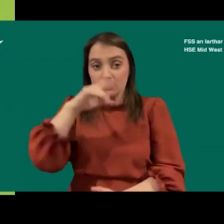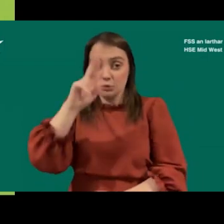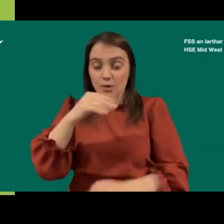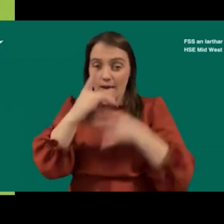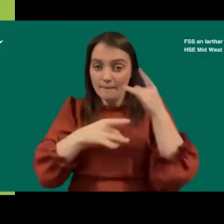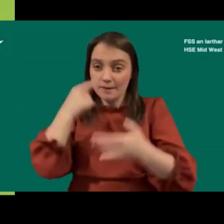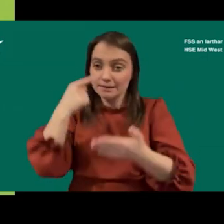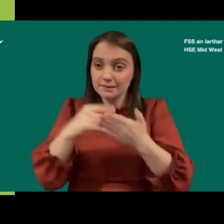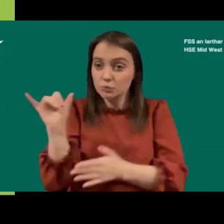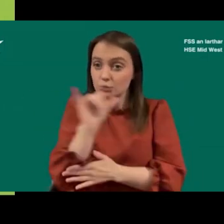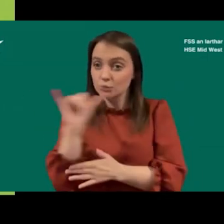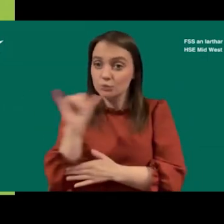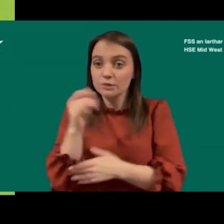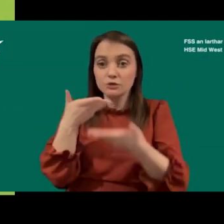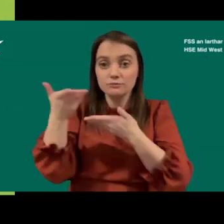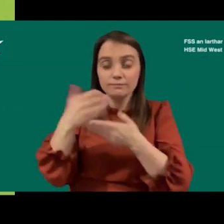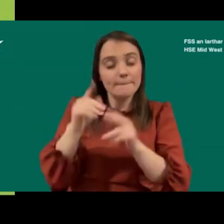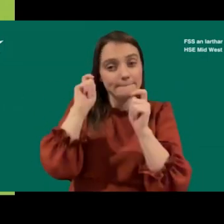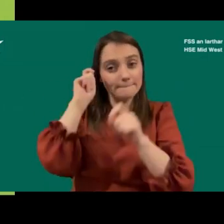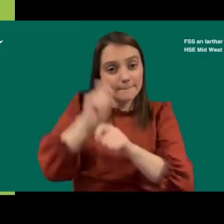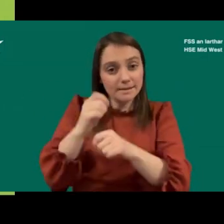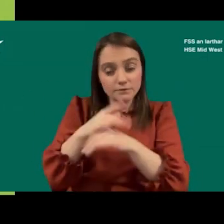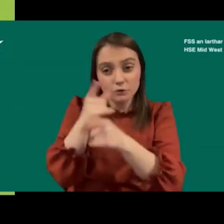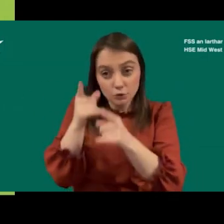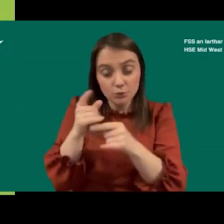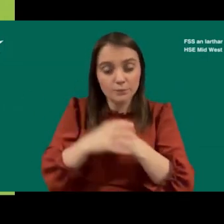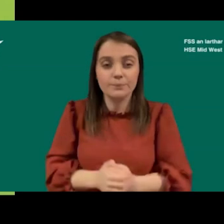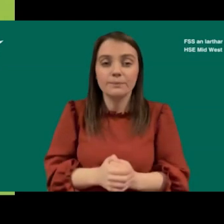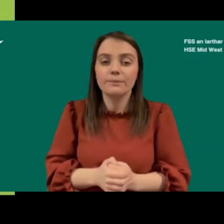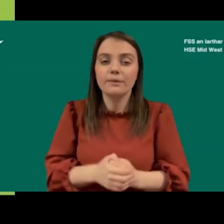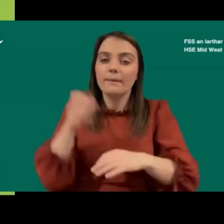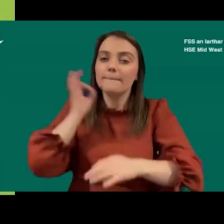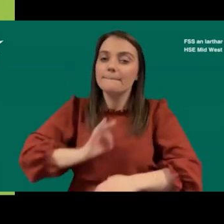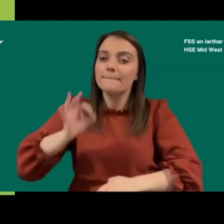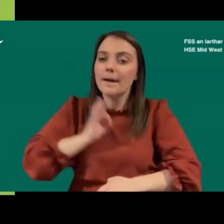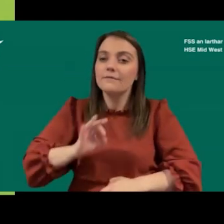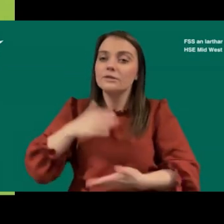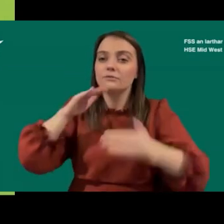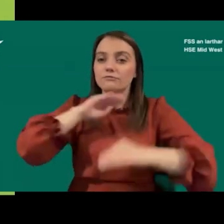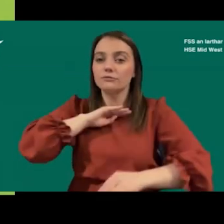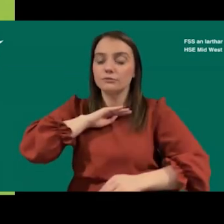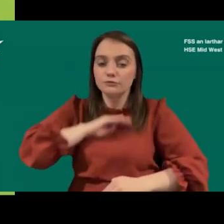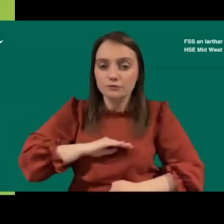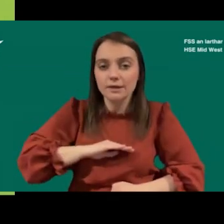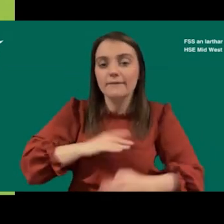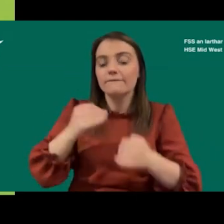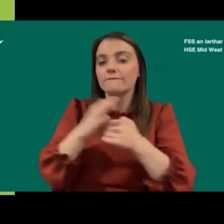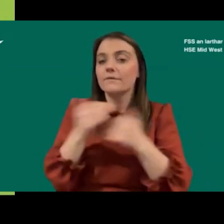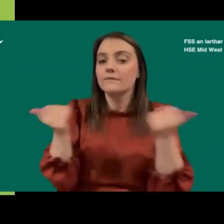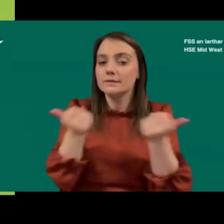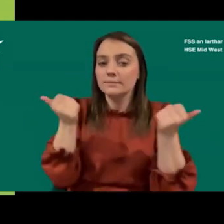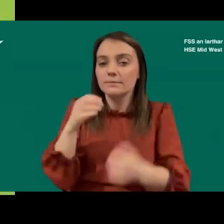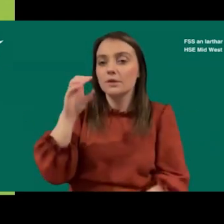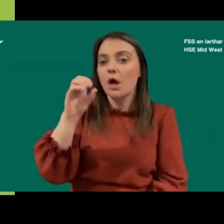as to which treatment is best for you. The benefits, of course, as we've mentioned, are the symptom relief,